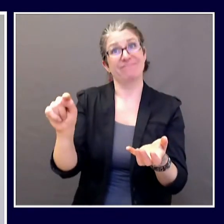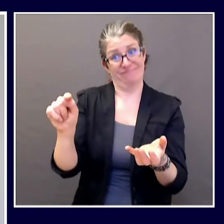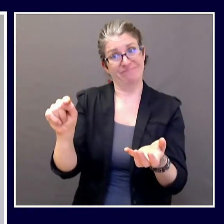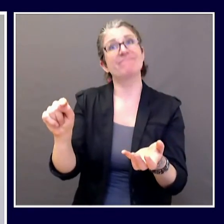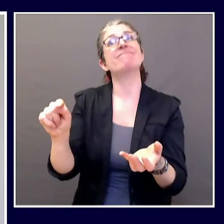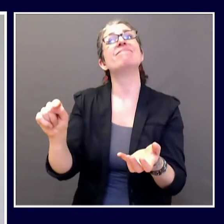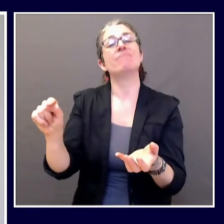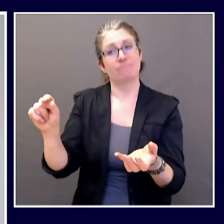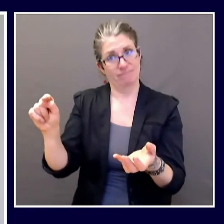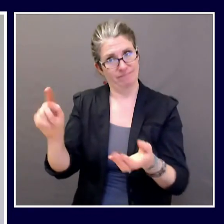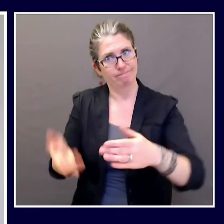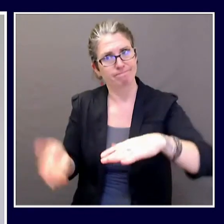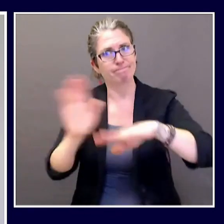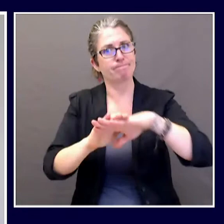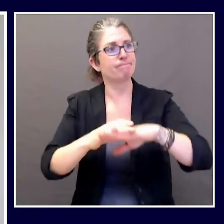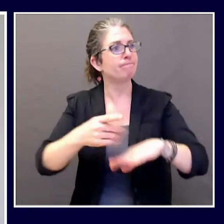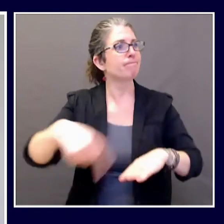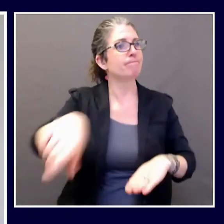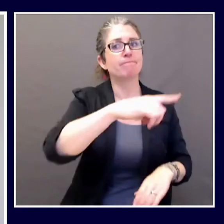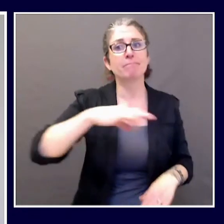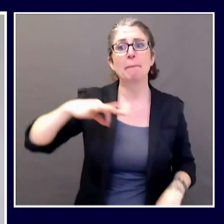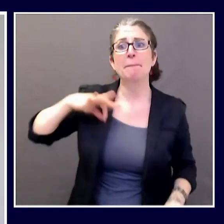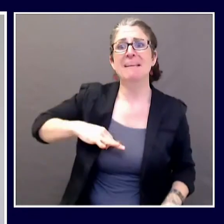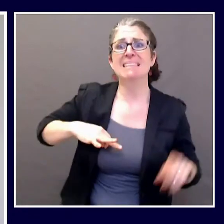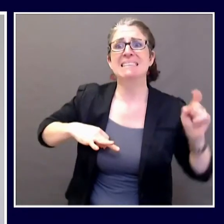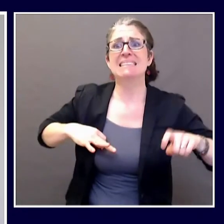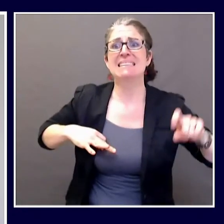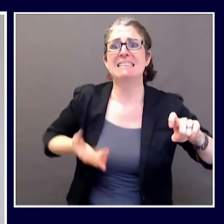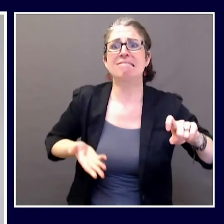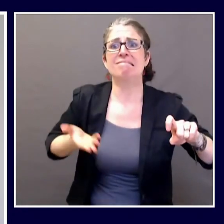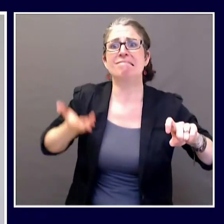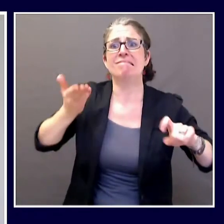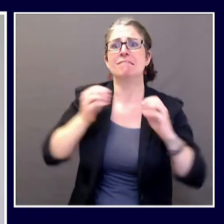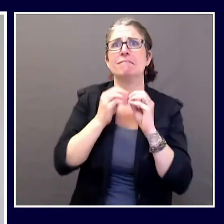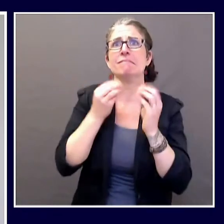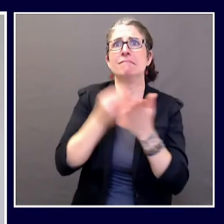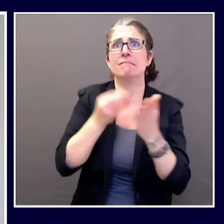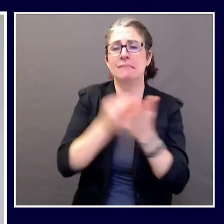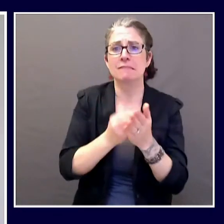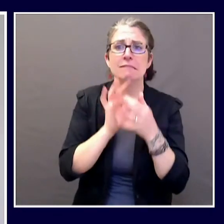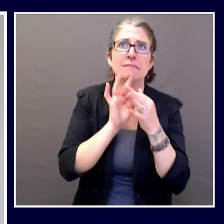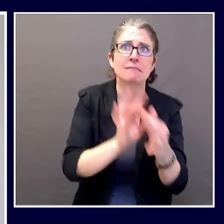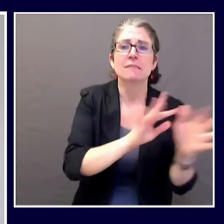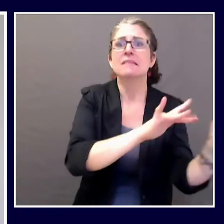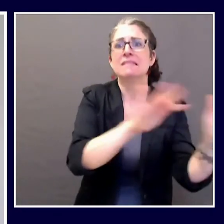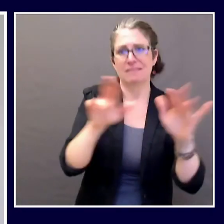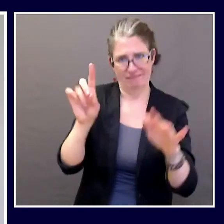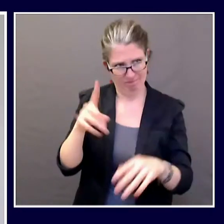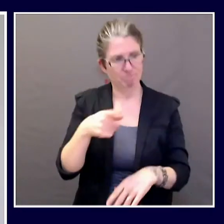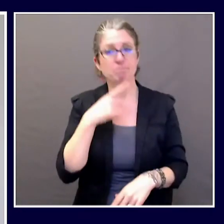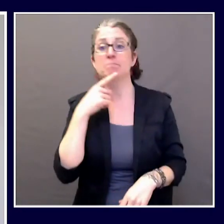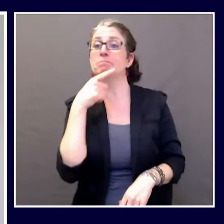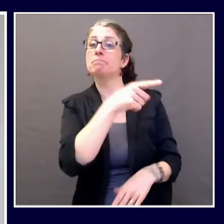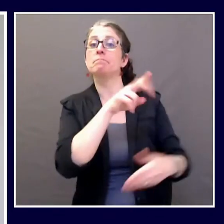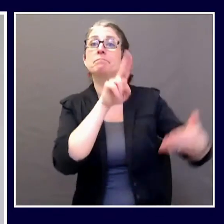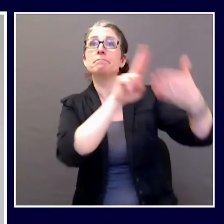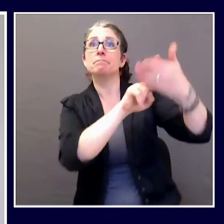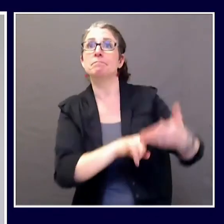their systems to allow more people to access Maine Care coverage starting in March of